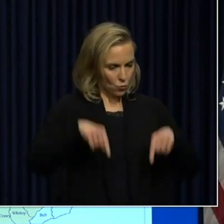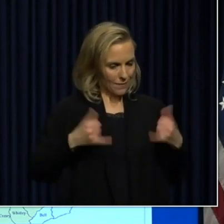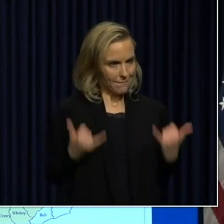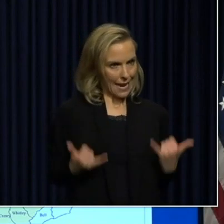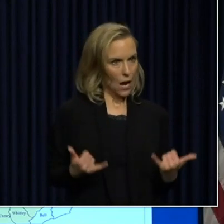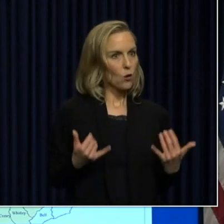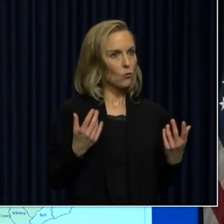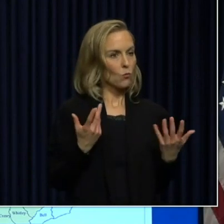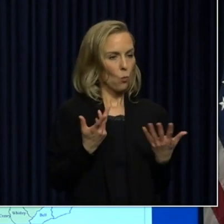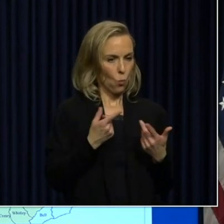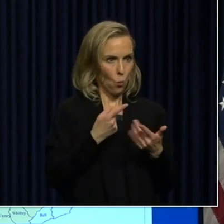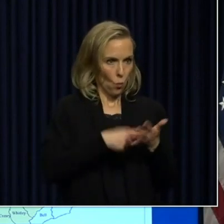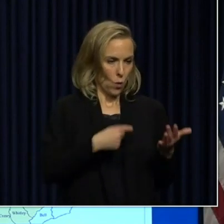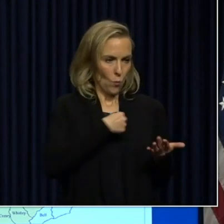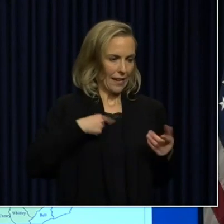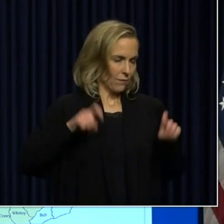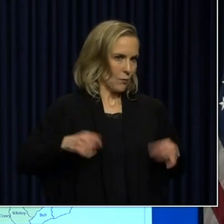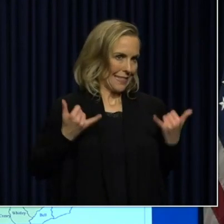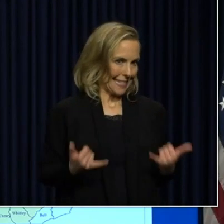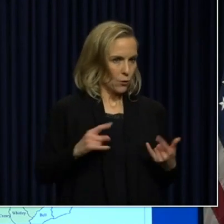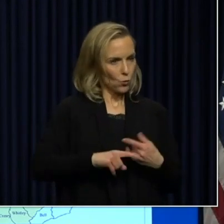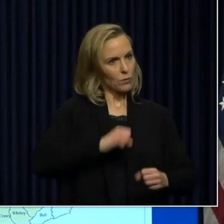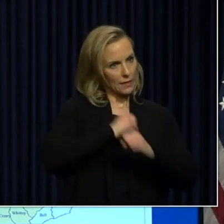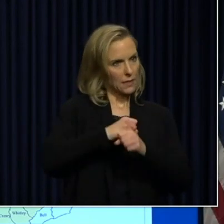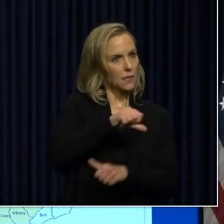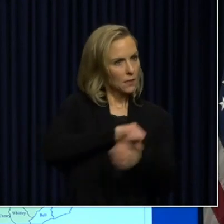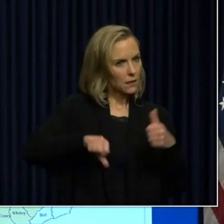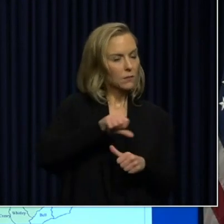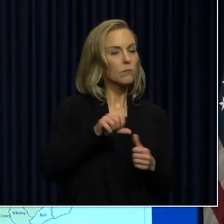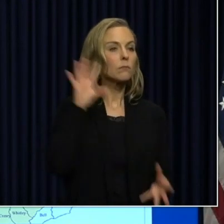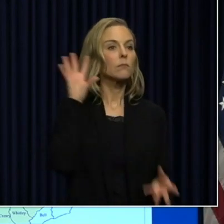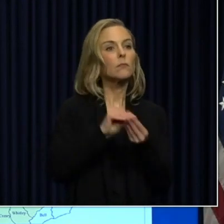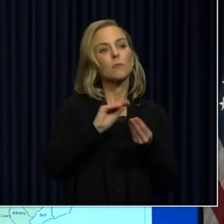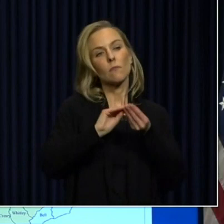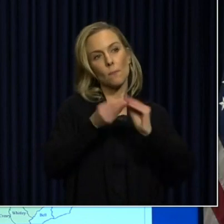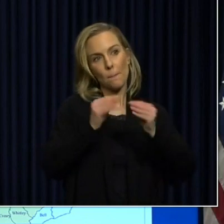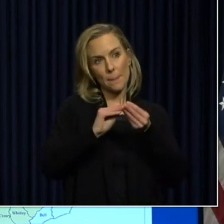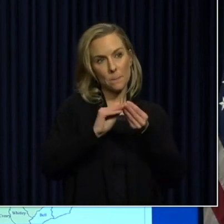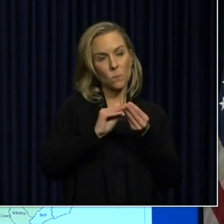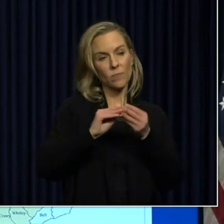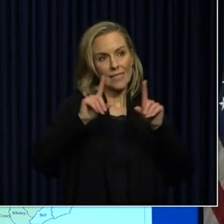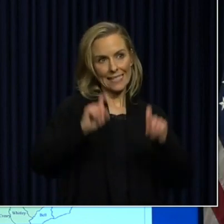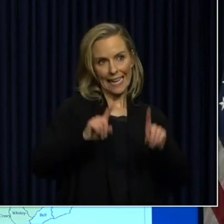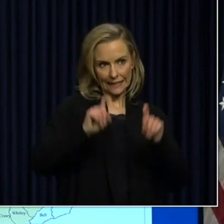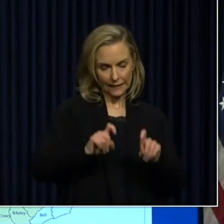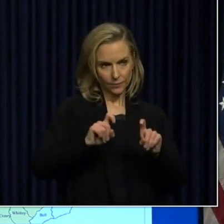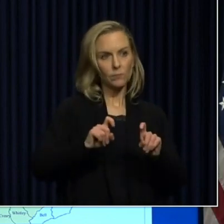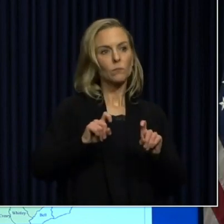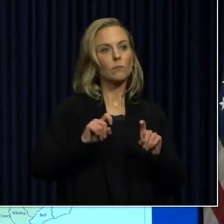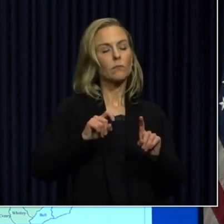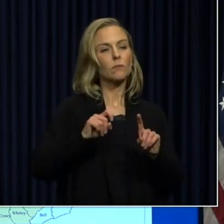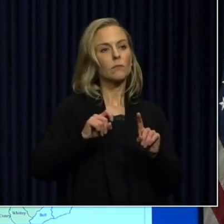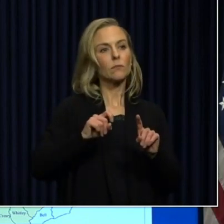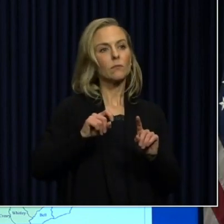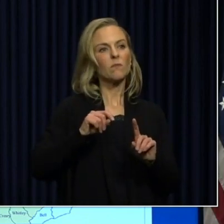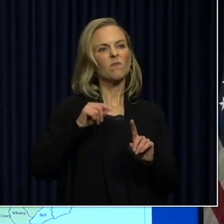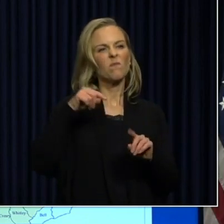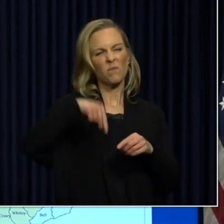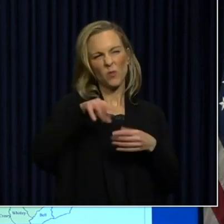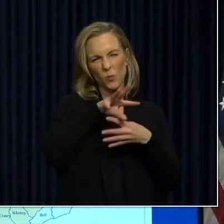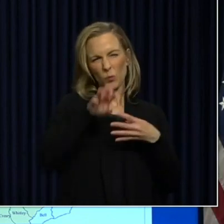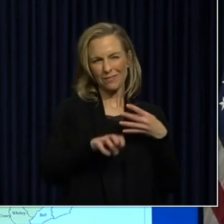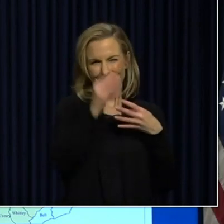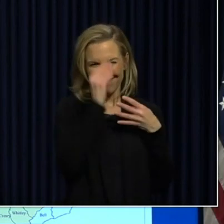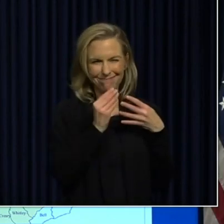things that it takes to protect one another. Total numbers of Kentuckians tested, and this is the weekend,